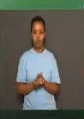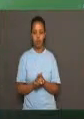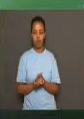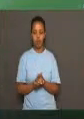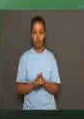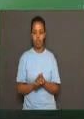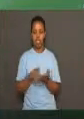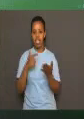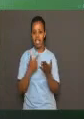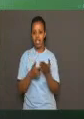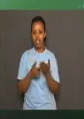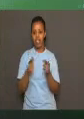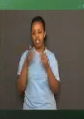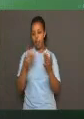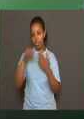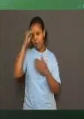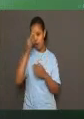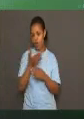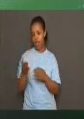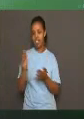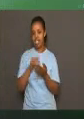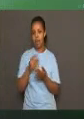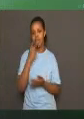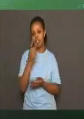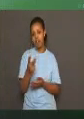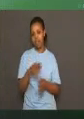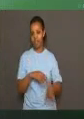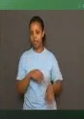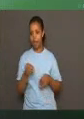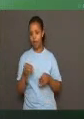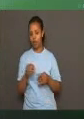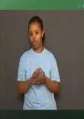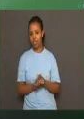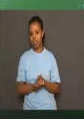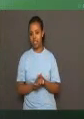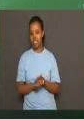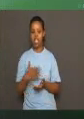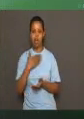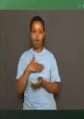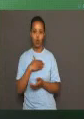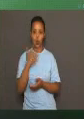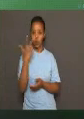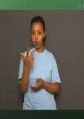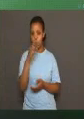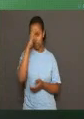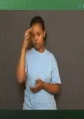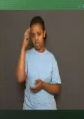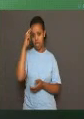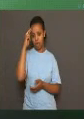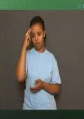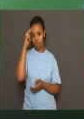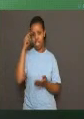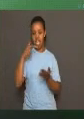Let us review what we have learned thus far, students. Can you name the 3 factors